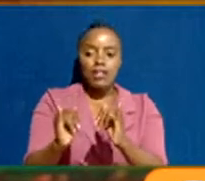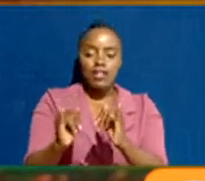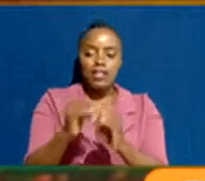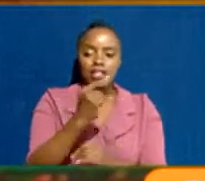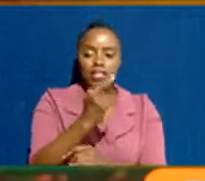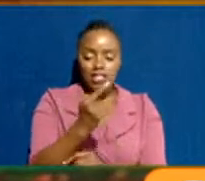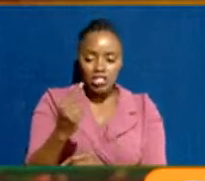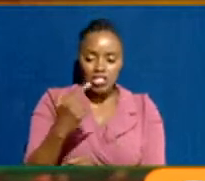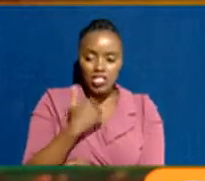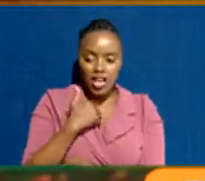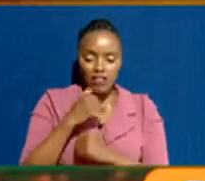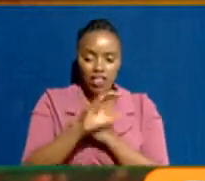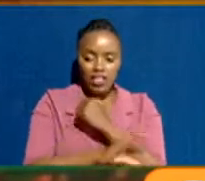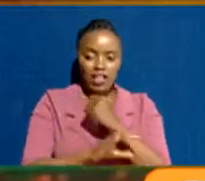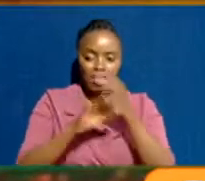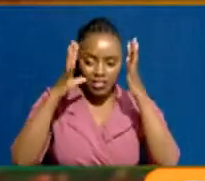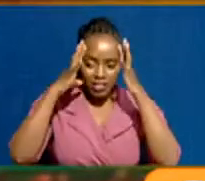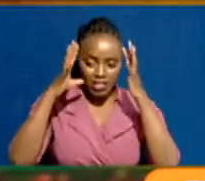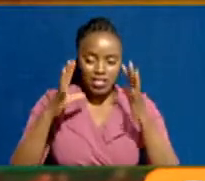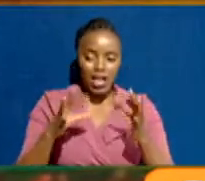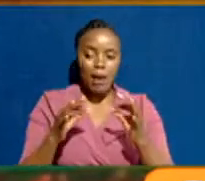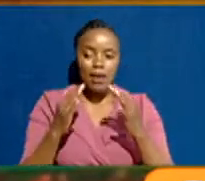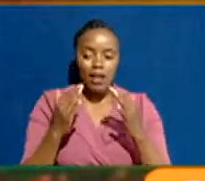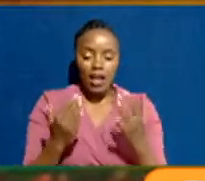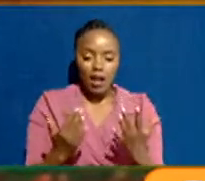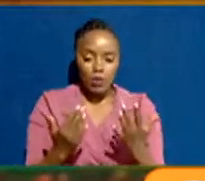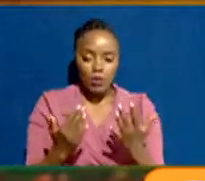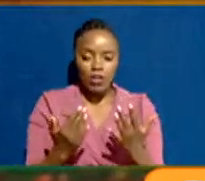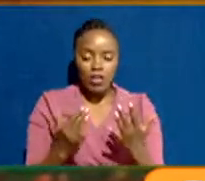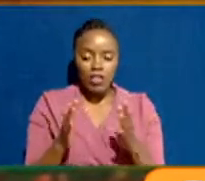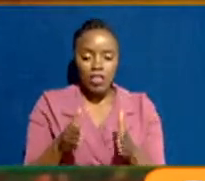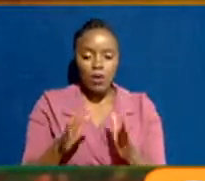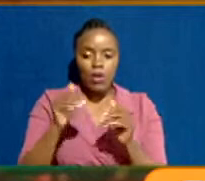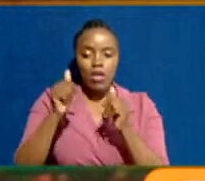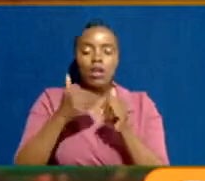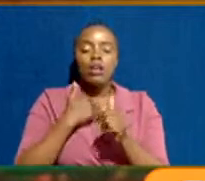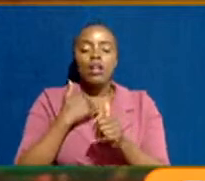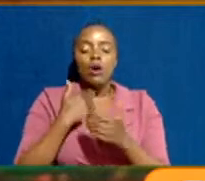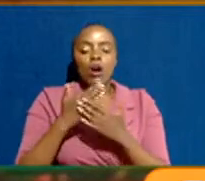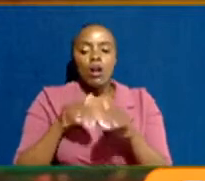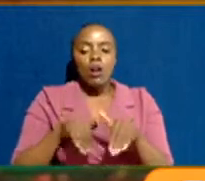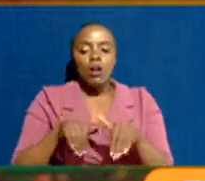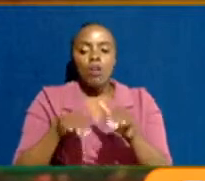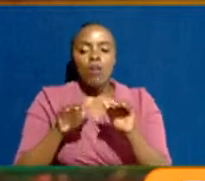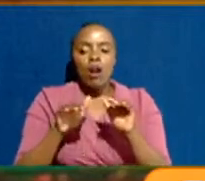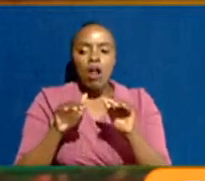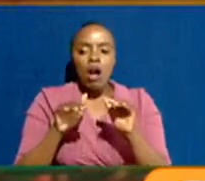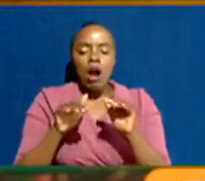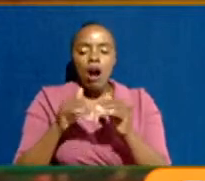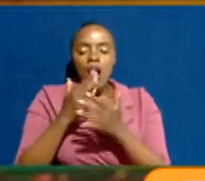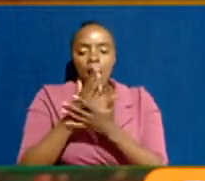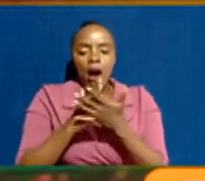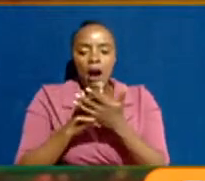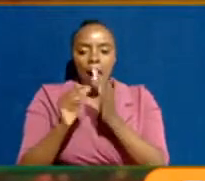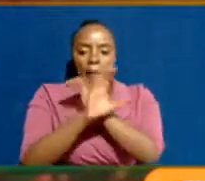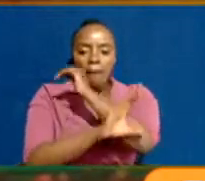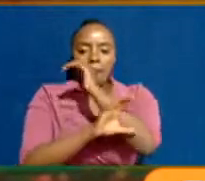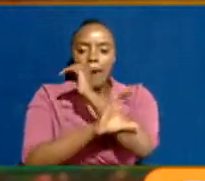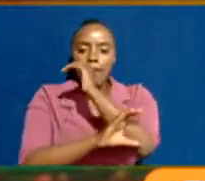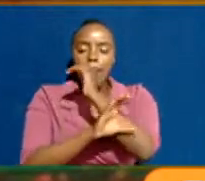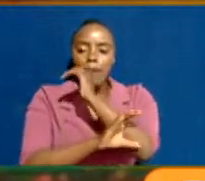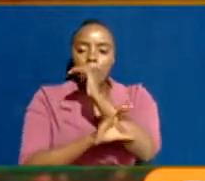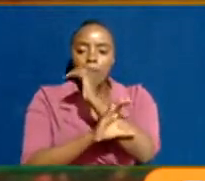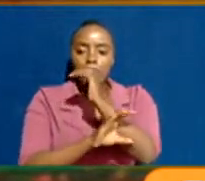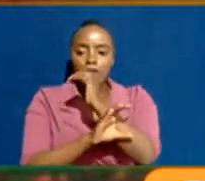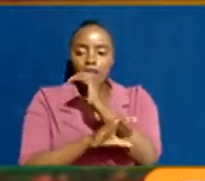each country determined the direction that they wanted to take. For some countries, they